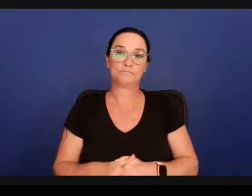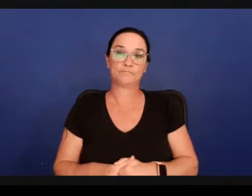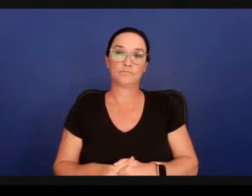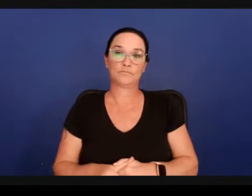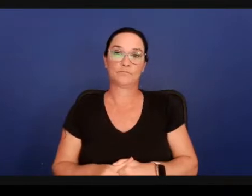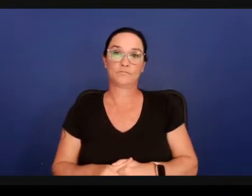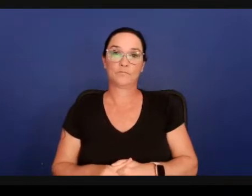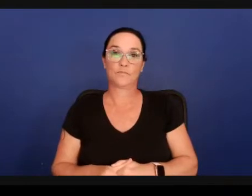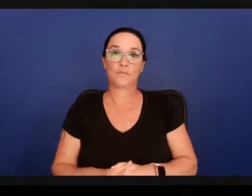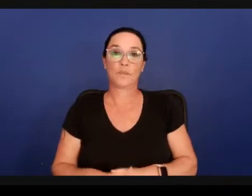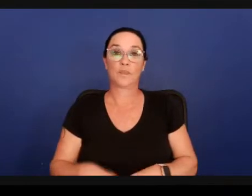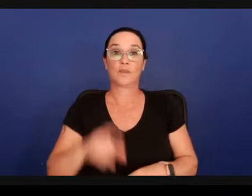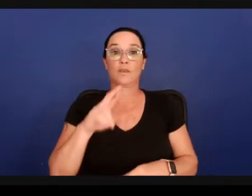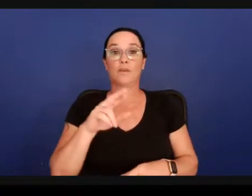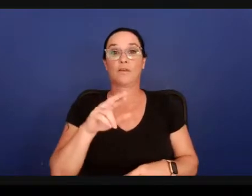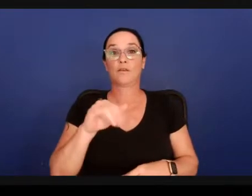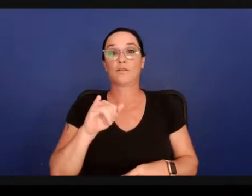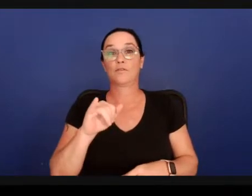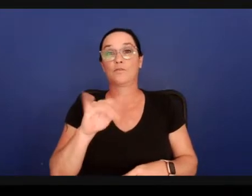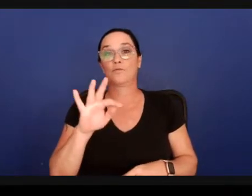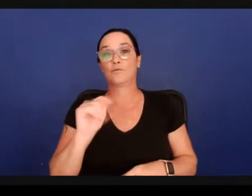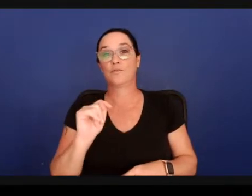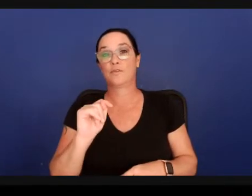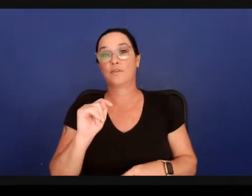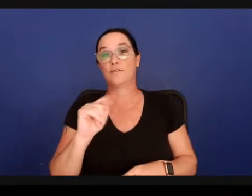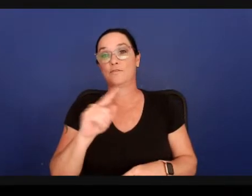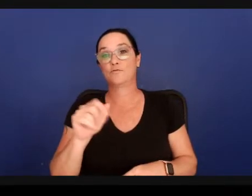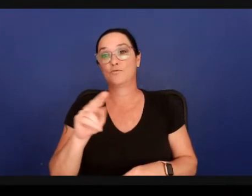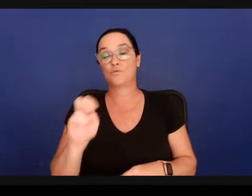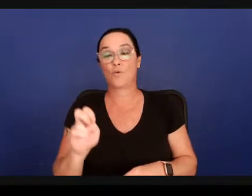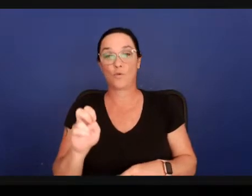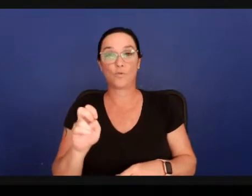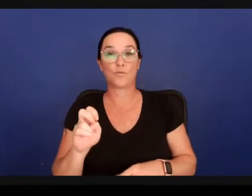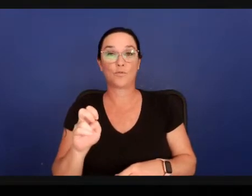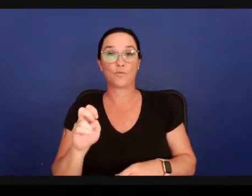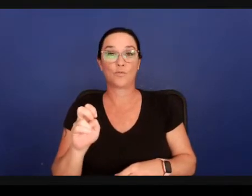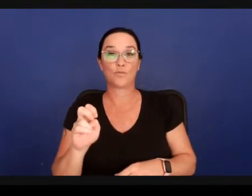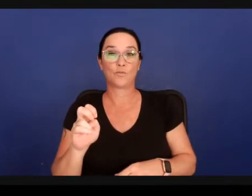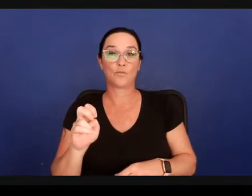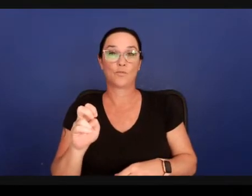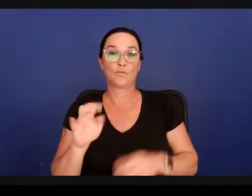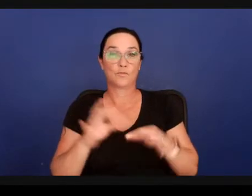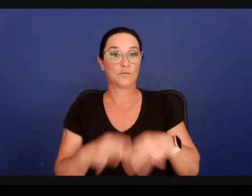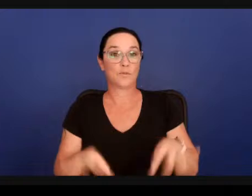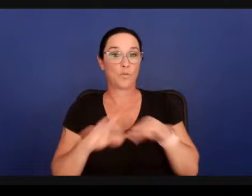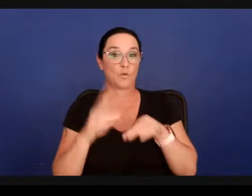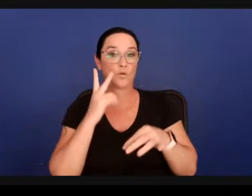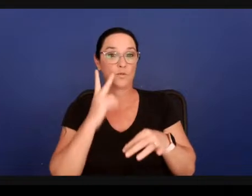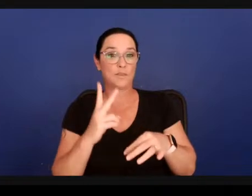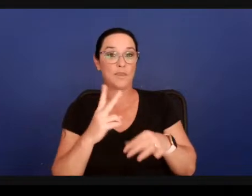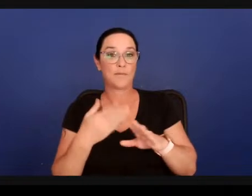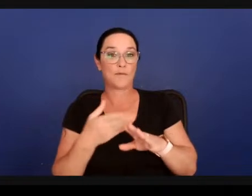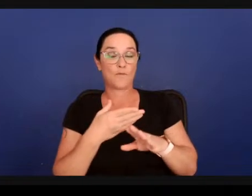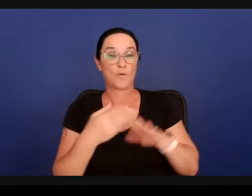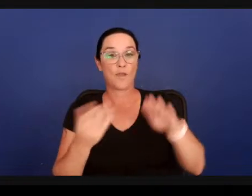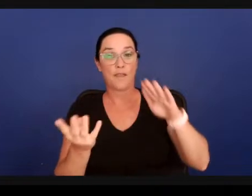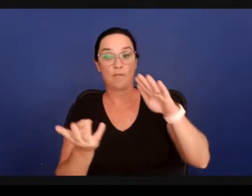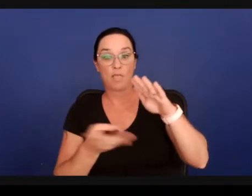And the rift zone is important to look at, right? So the rift zone was showing magma coming into it, in this region, this era post 2018,